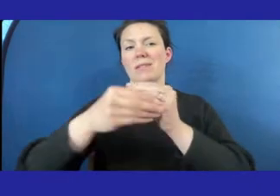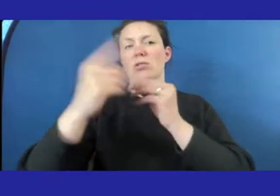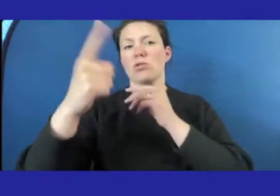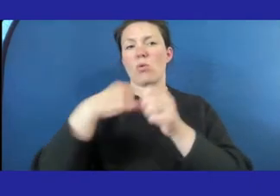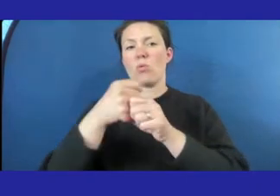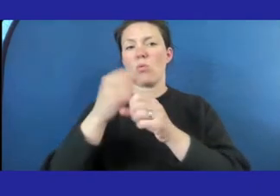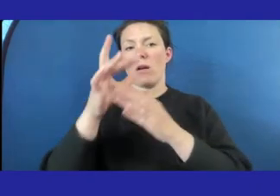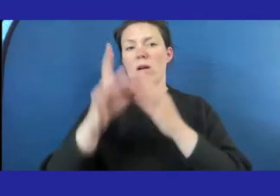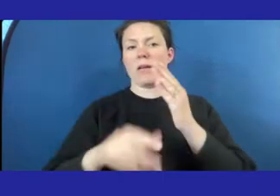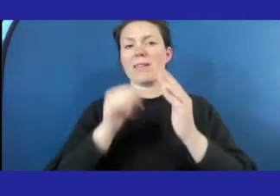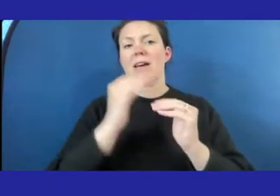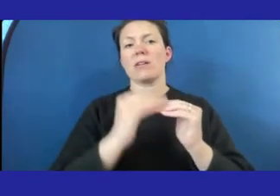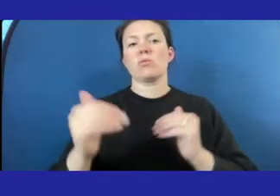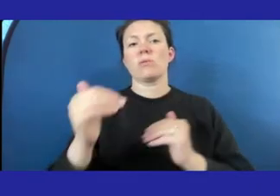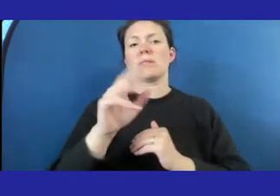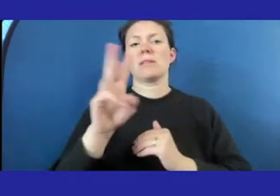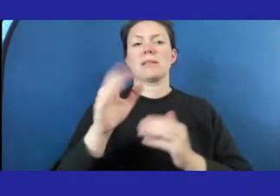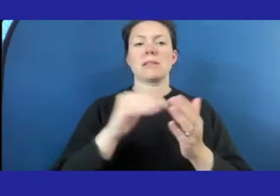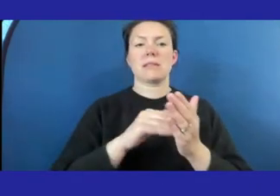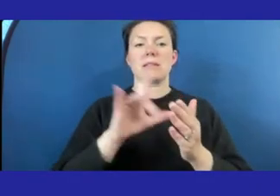the